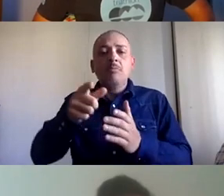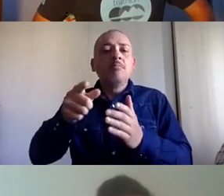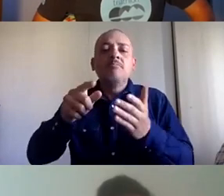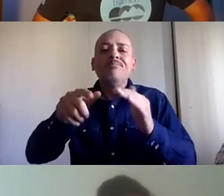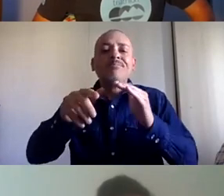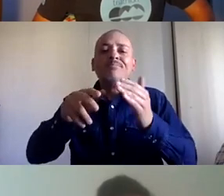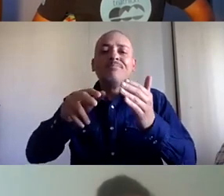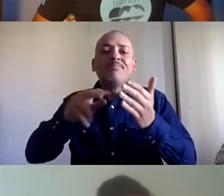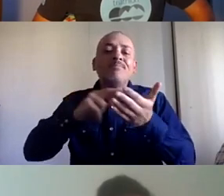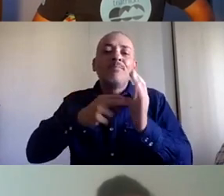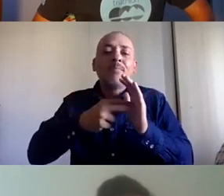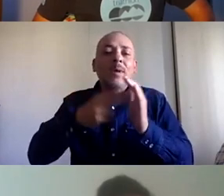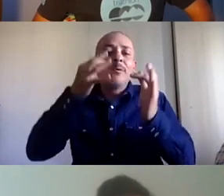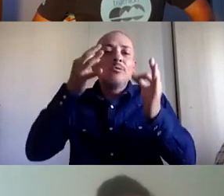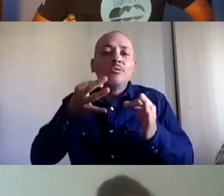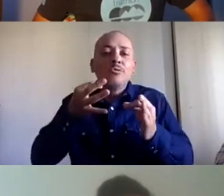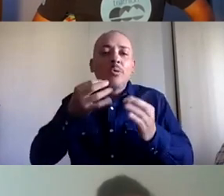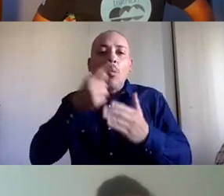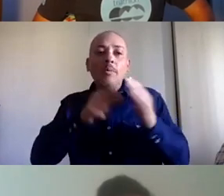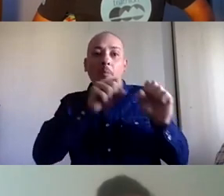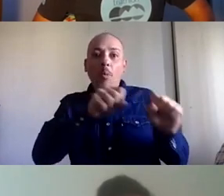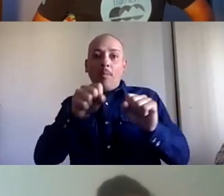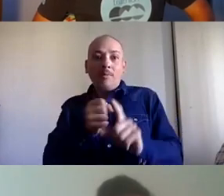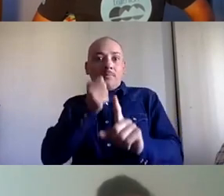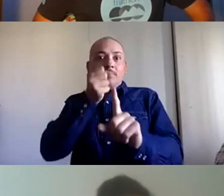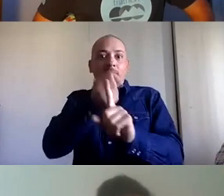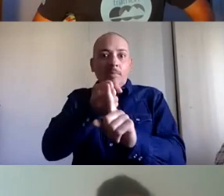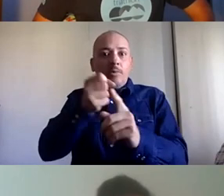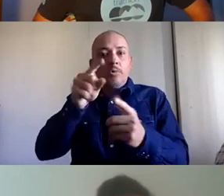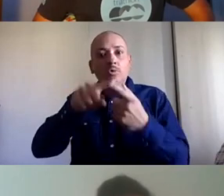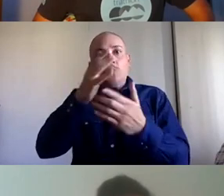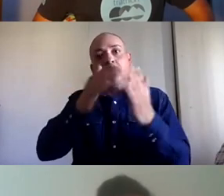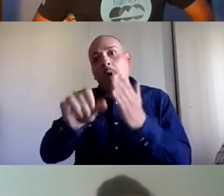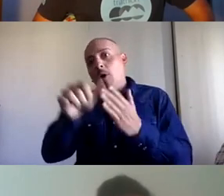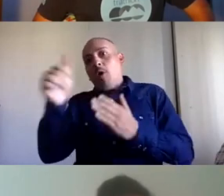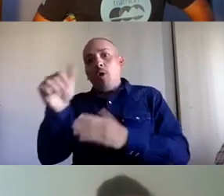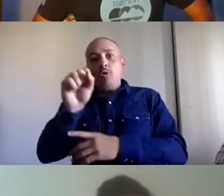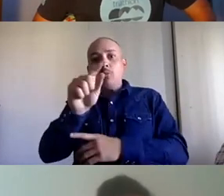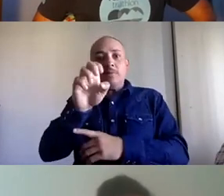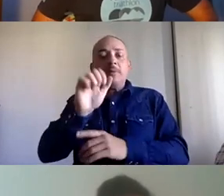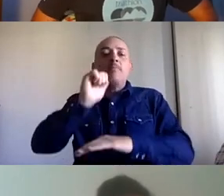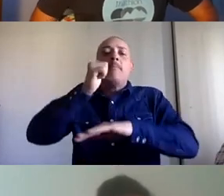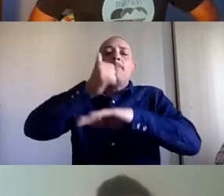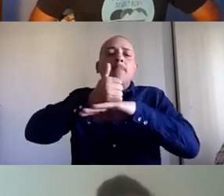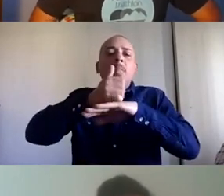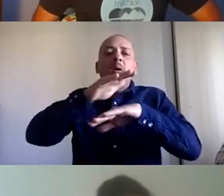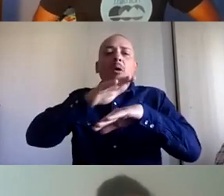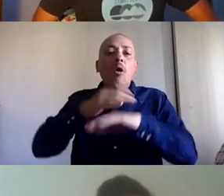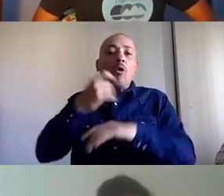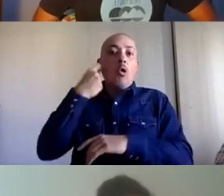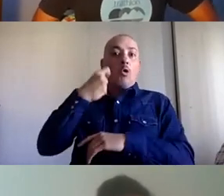basically determines what is the probability of getting to some other state based on current